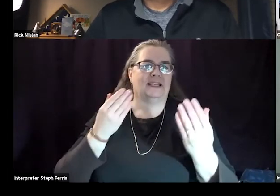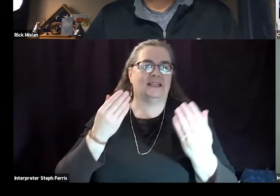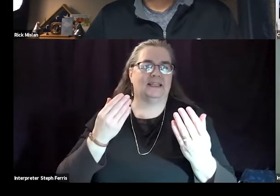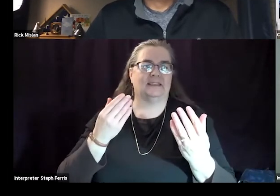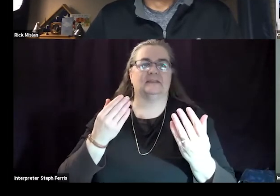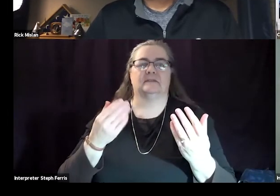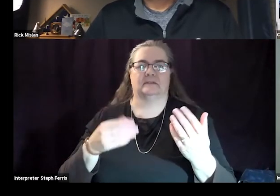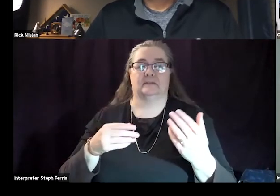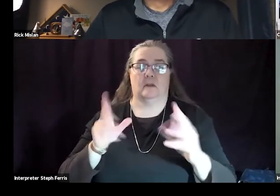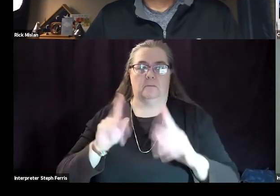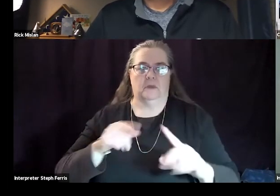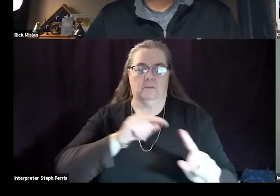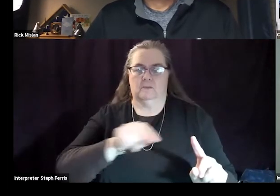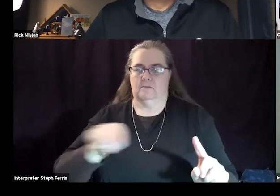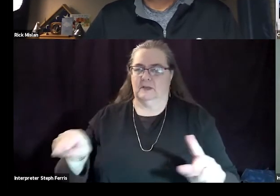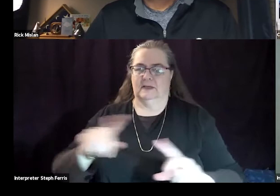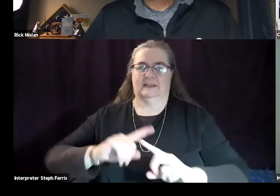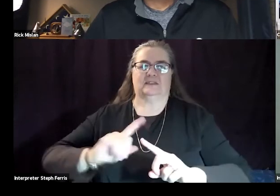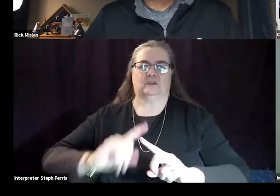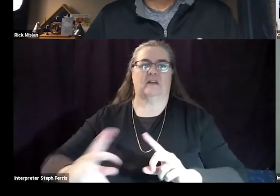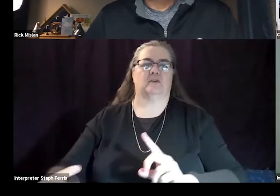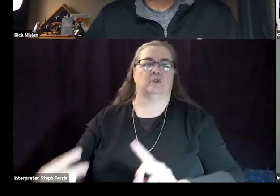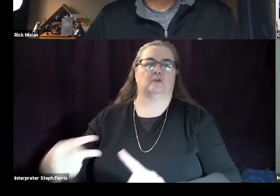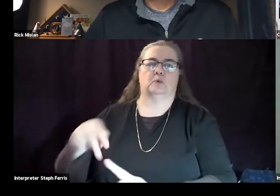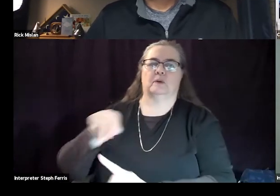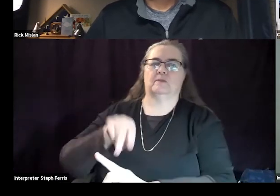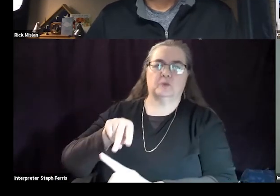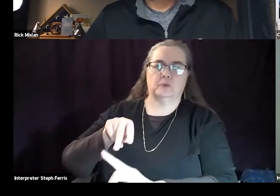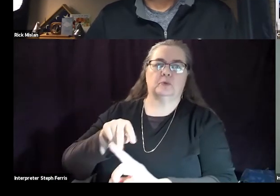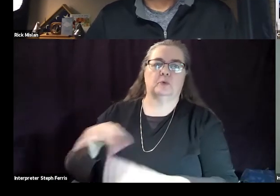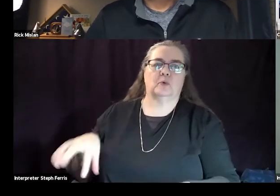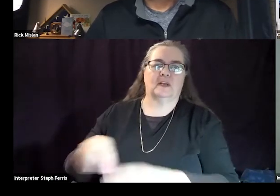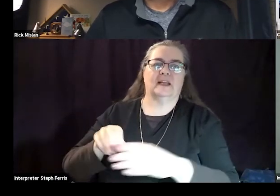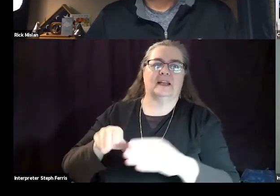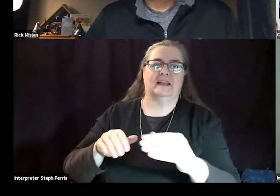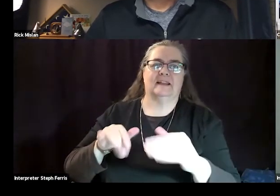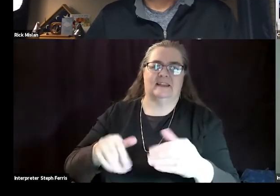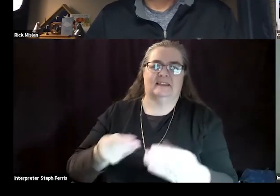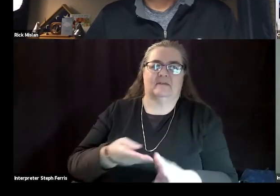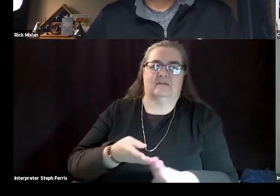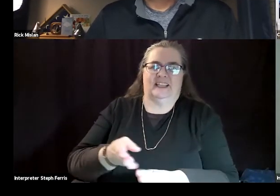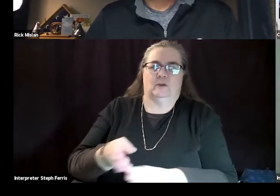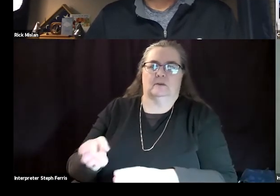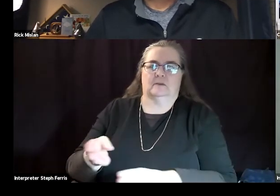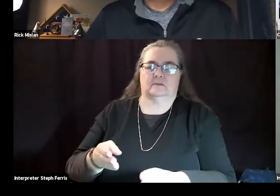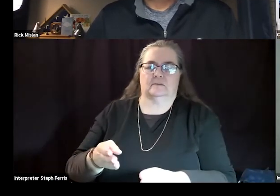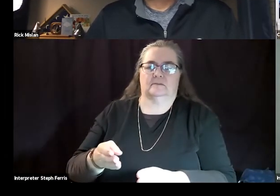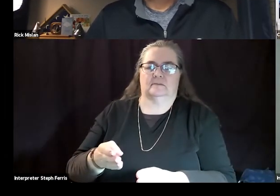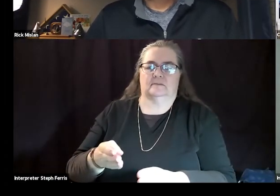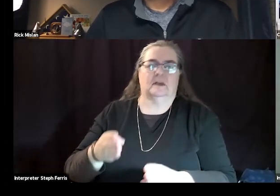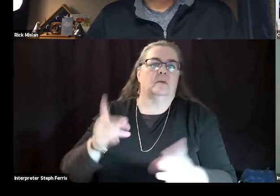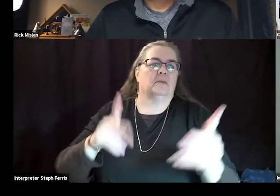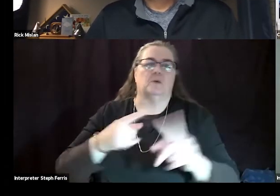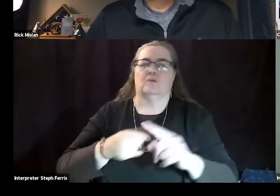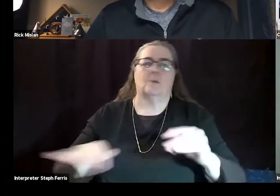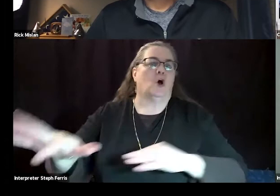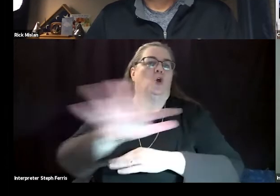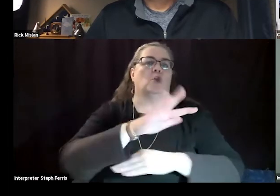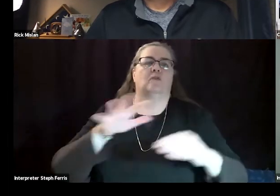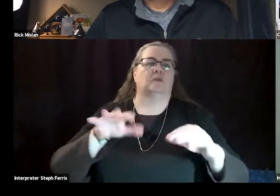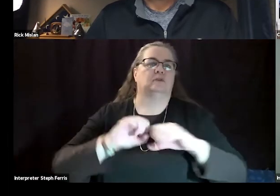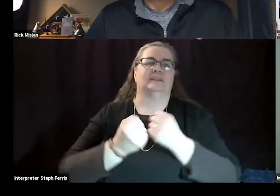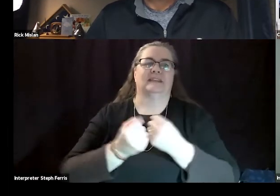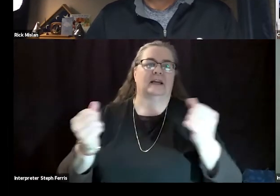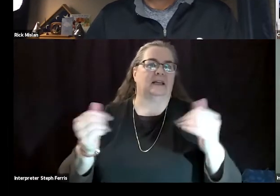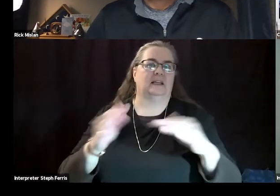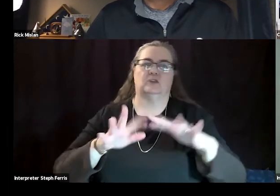diverse points of view, they themselves being a diverse member of society, bringing these people into the field is a blessing,